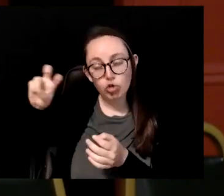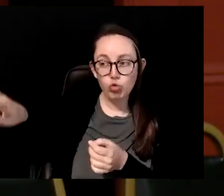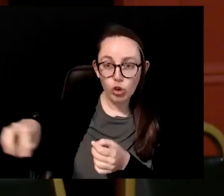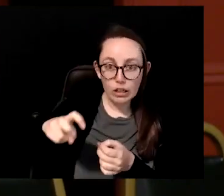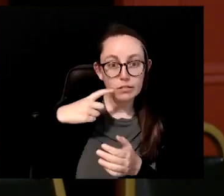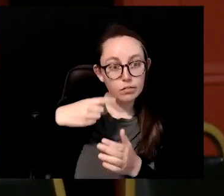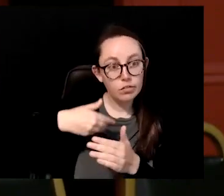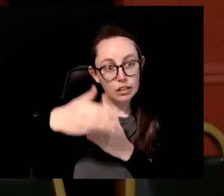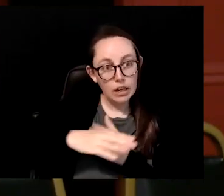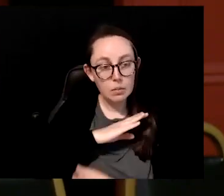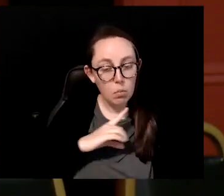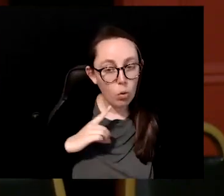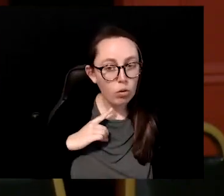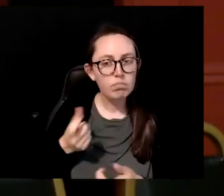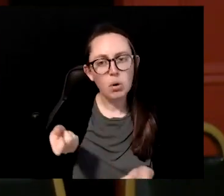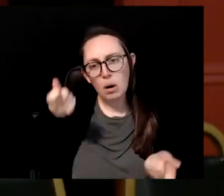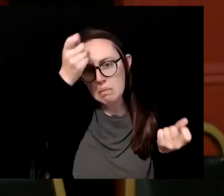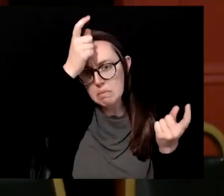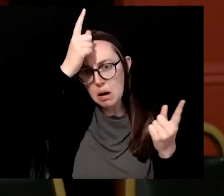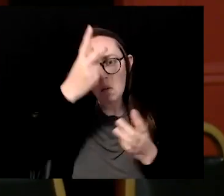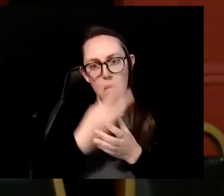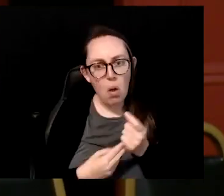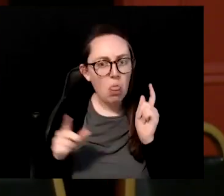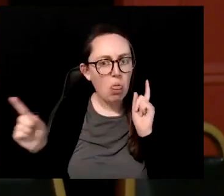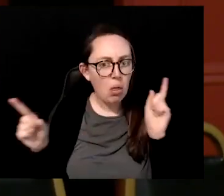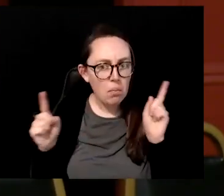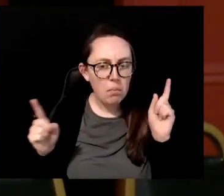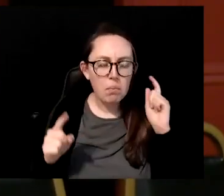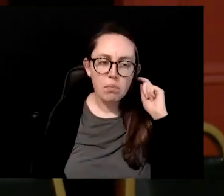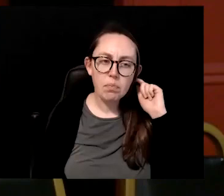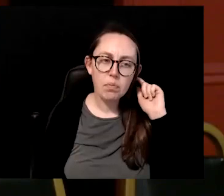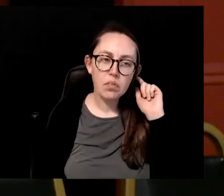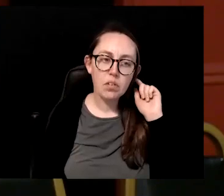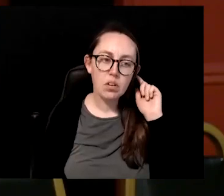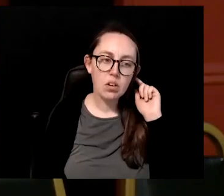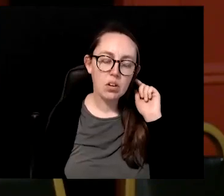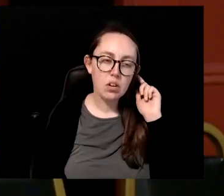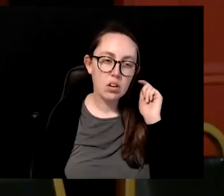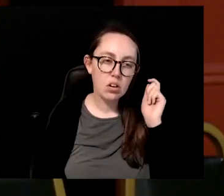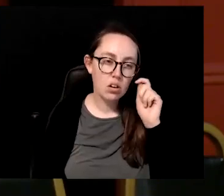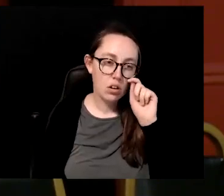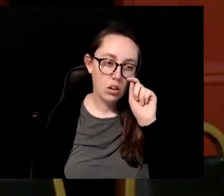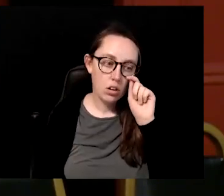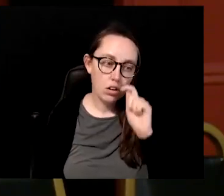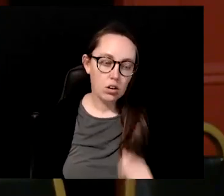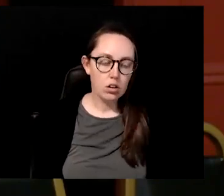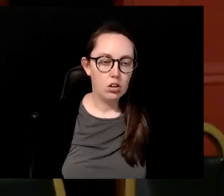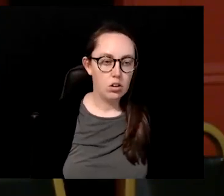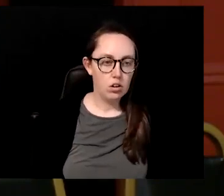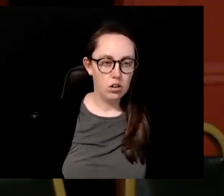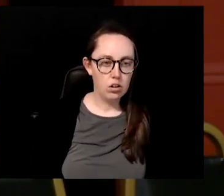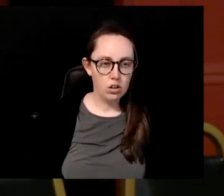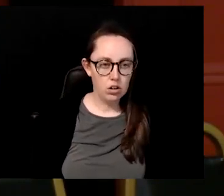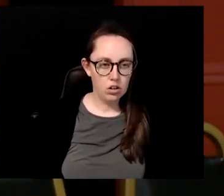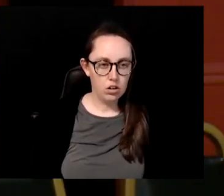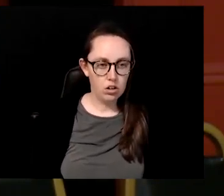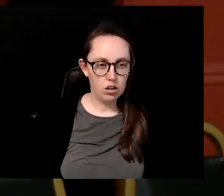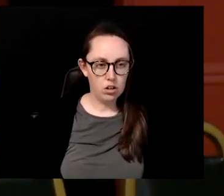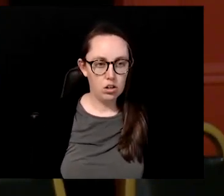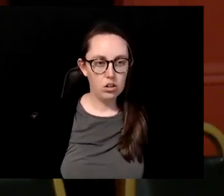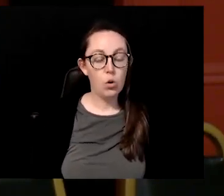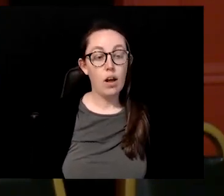board um perception is been a big part of what has created a lot of the